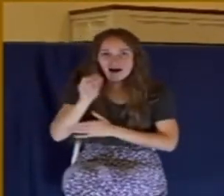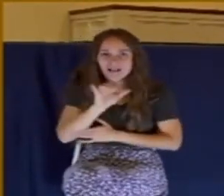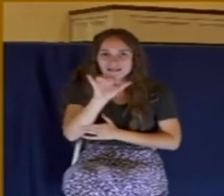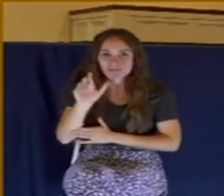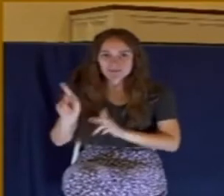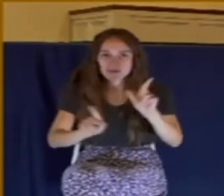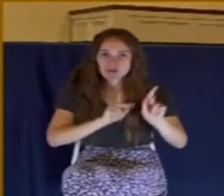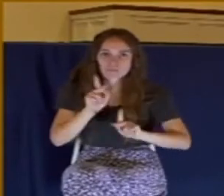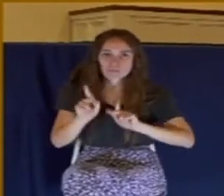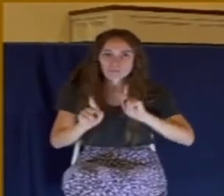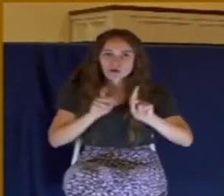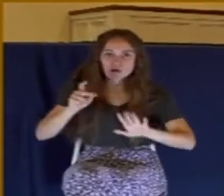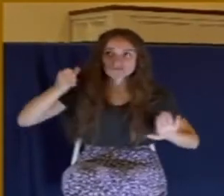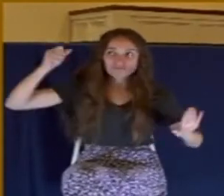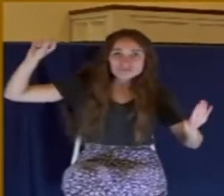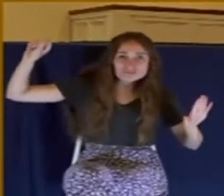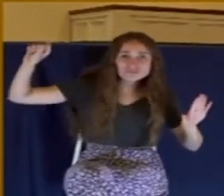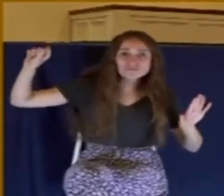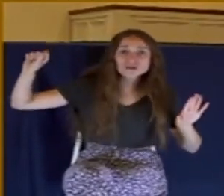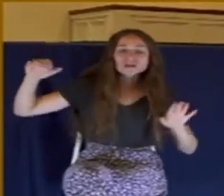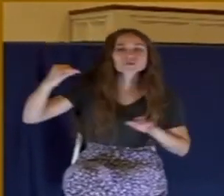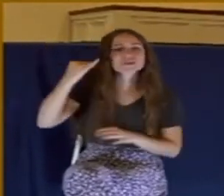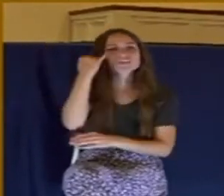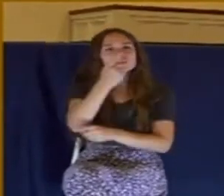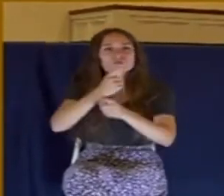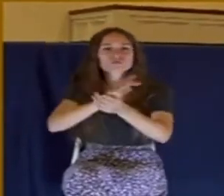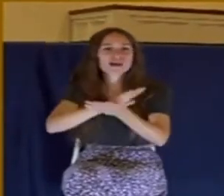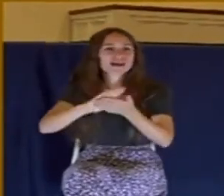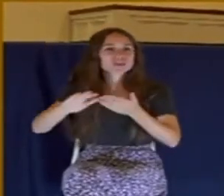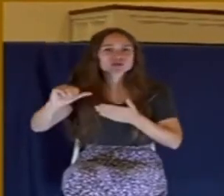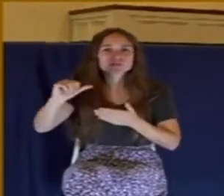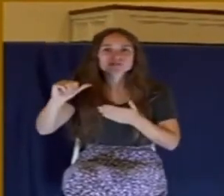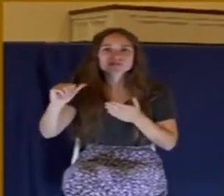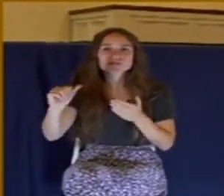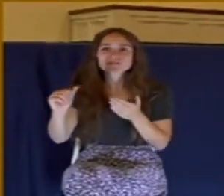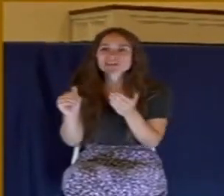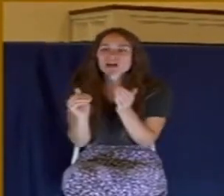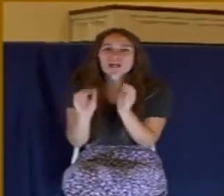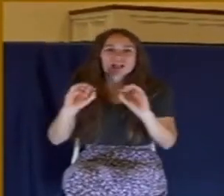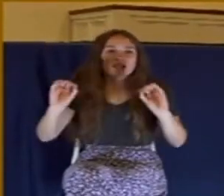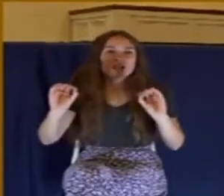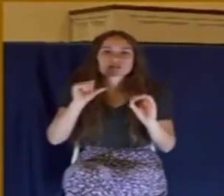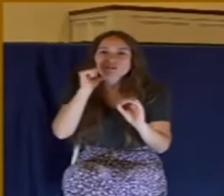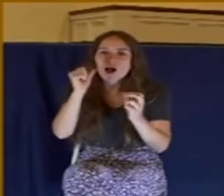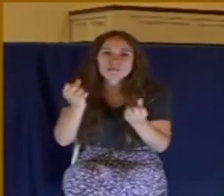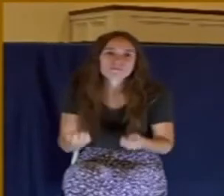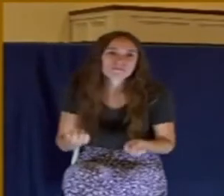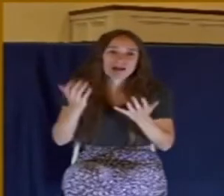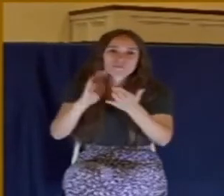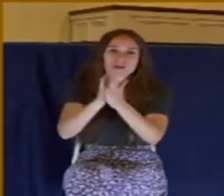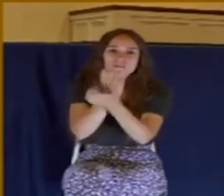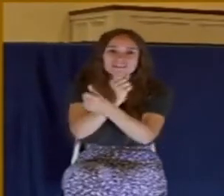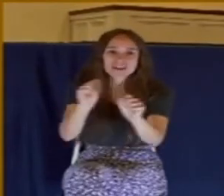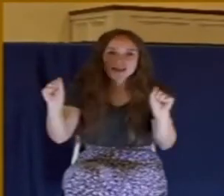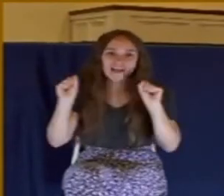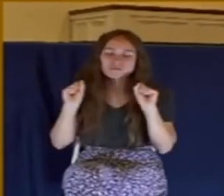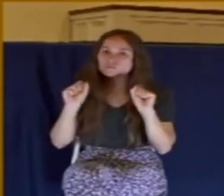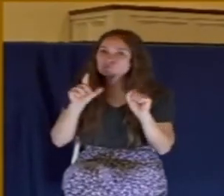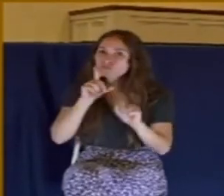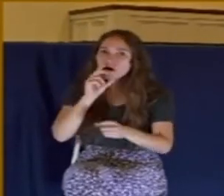righteous scarcely be saved, what is the word scarcely there? Molas, with great difficulty. It refers to the